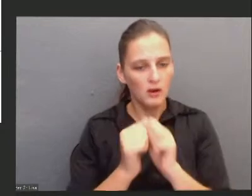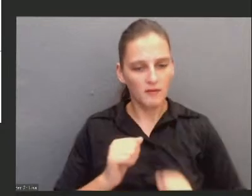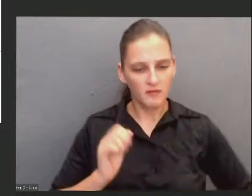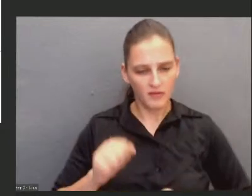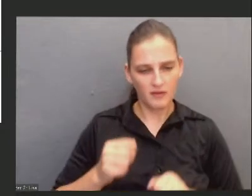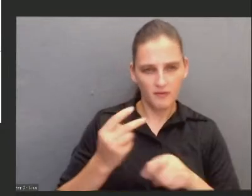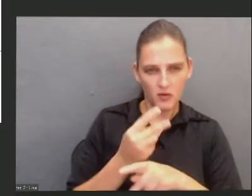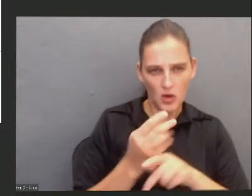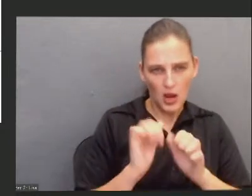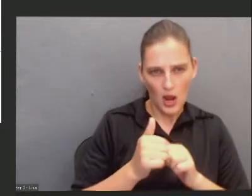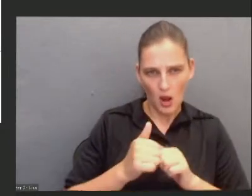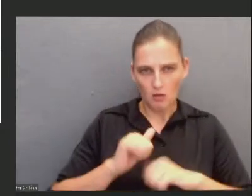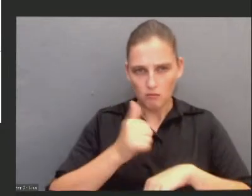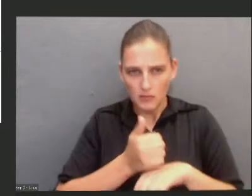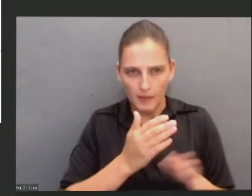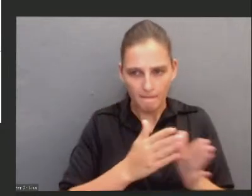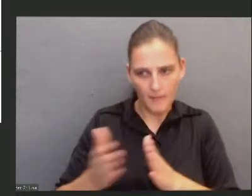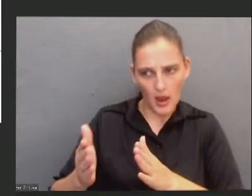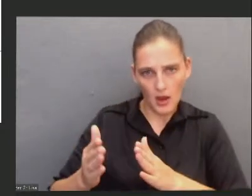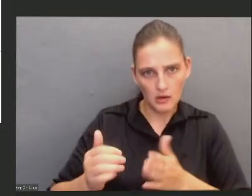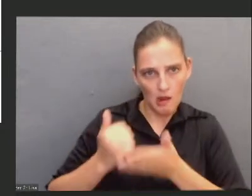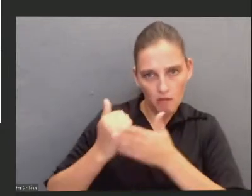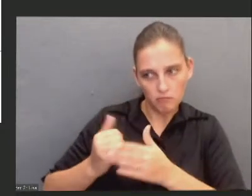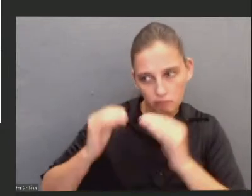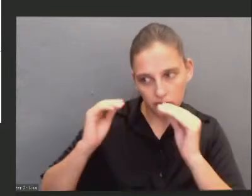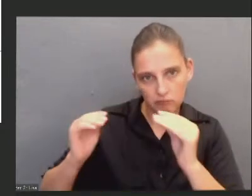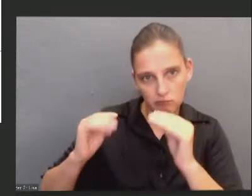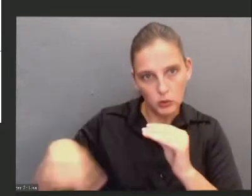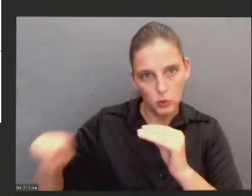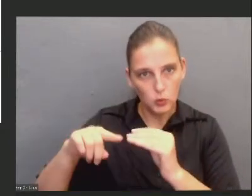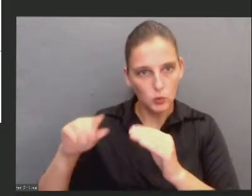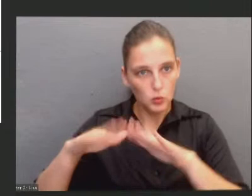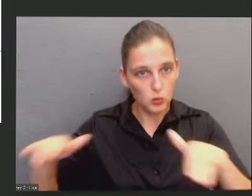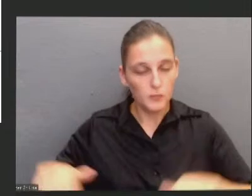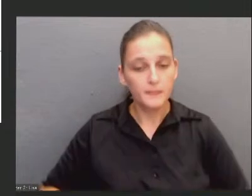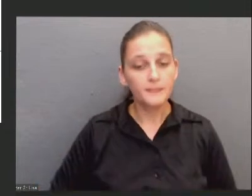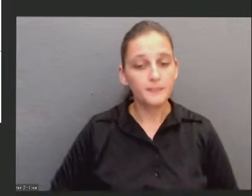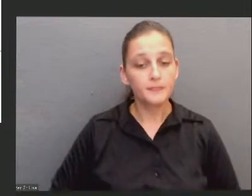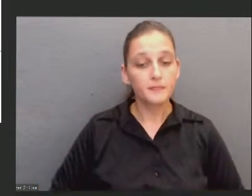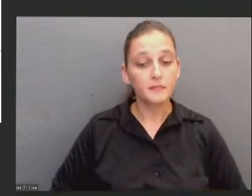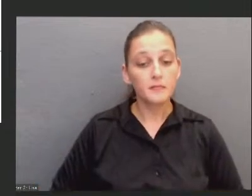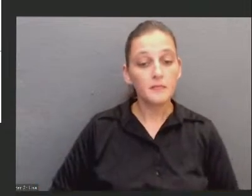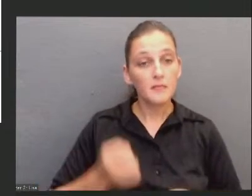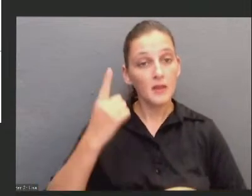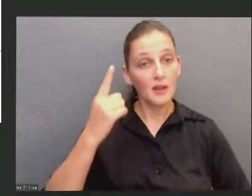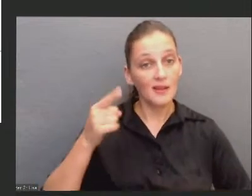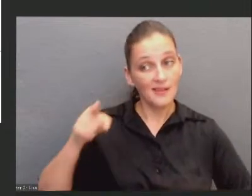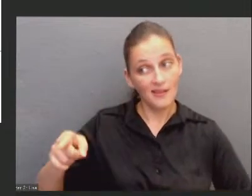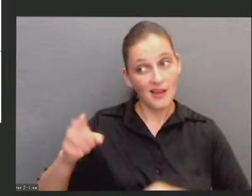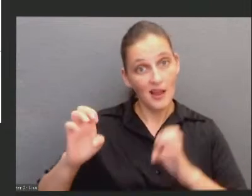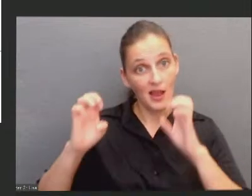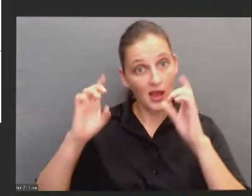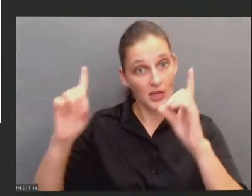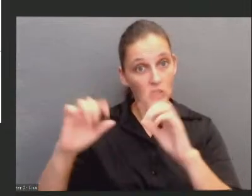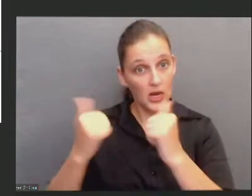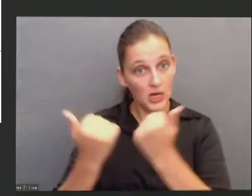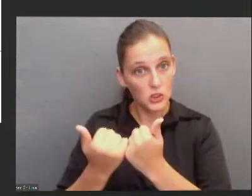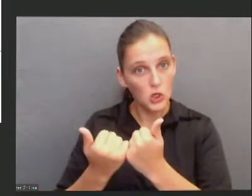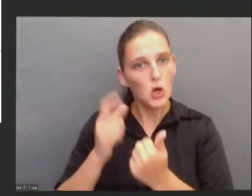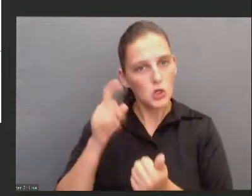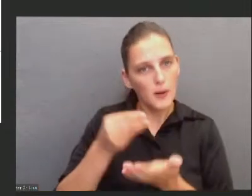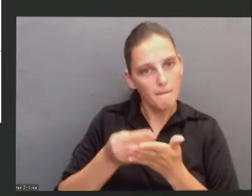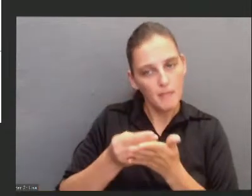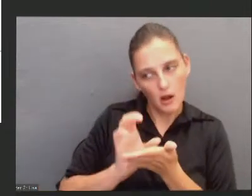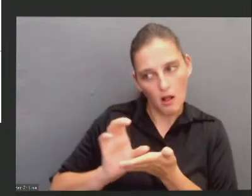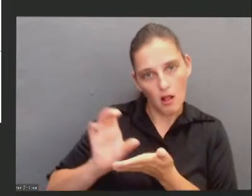think that educational agencies should be funded and incentivized to adhere to these mitigation plans. So, and I just want to